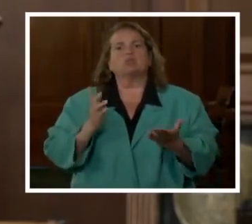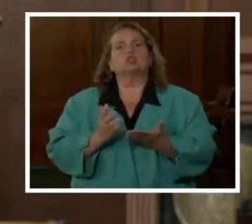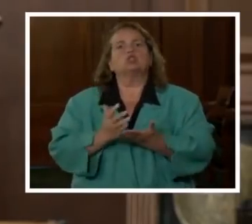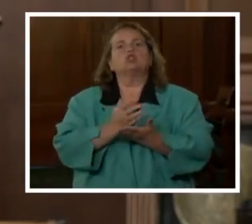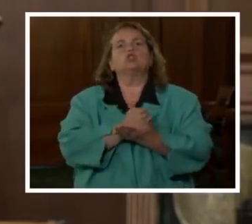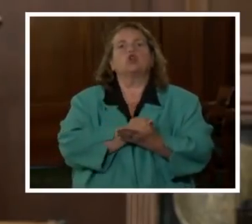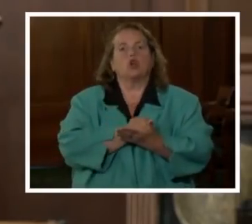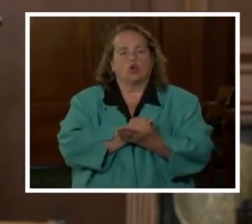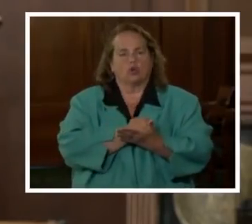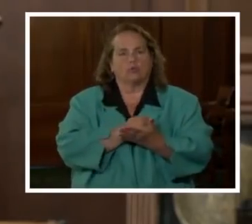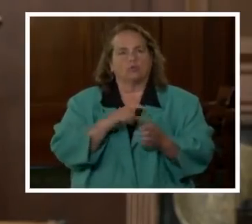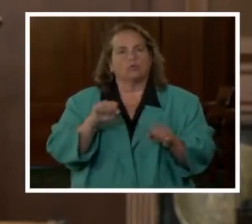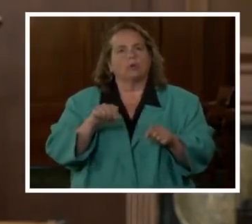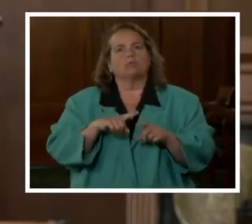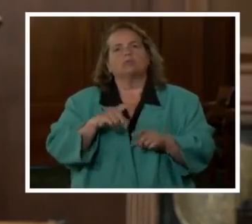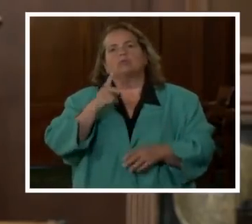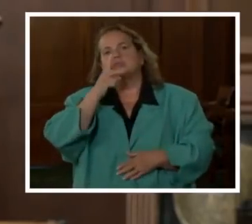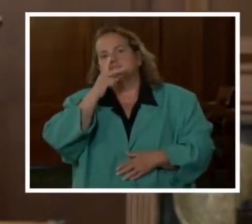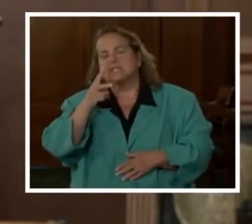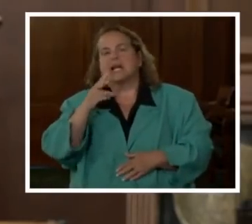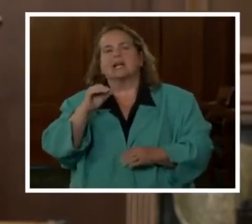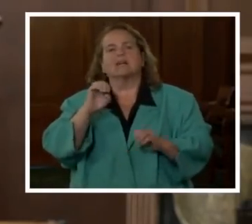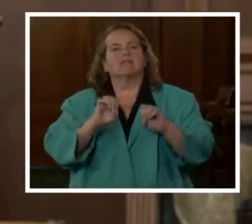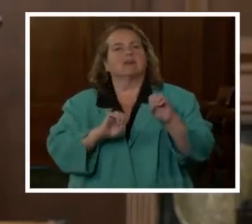see and evaluate.